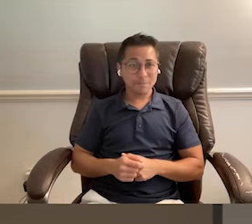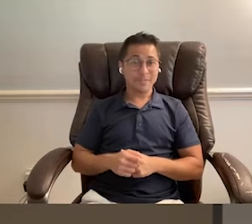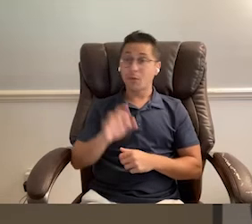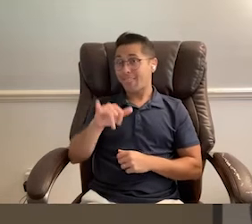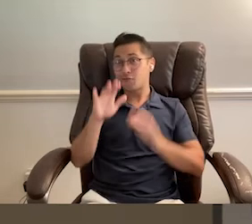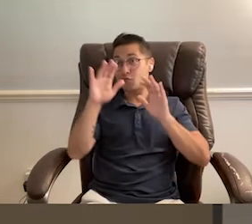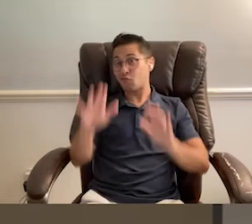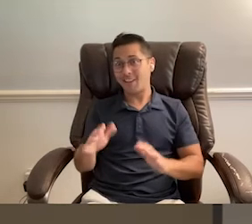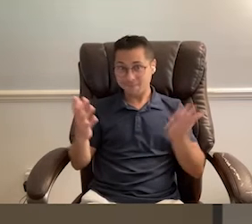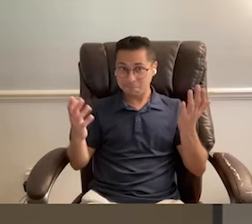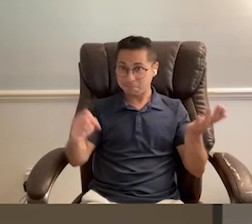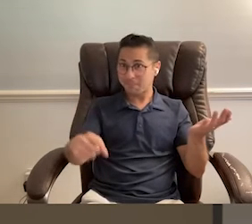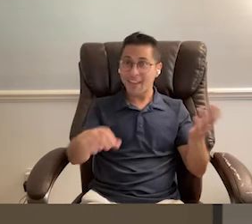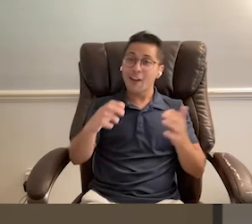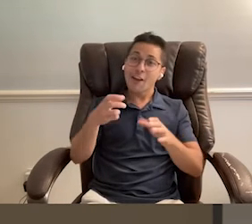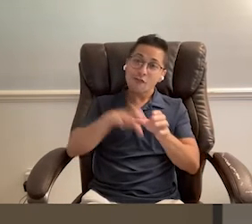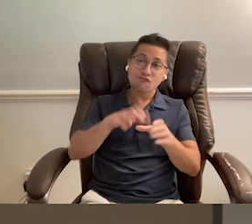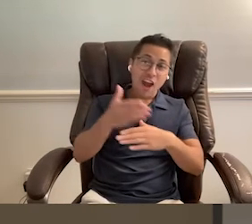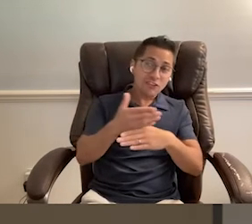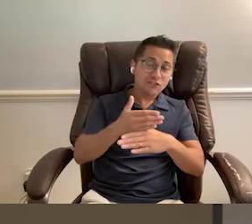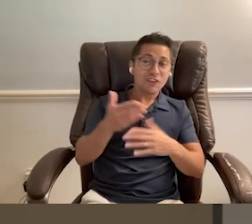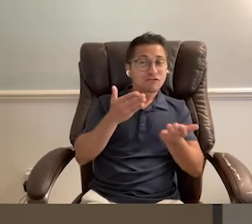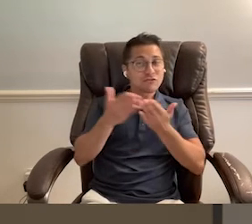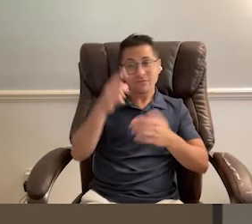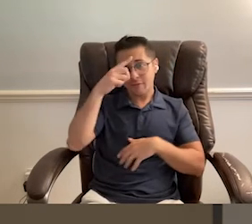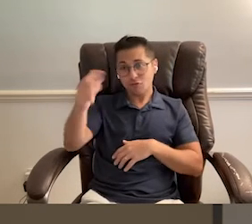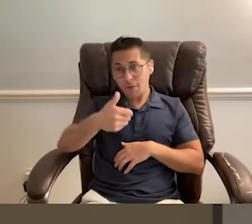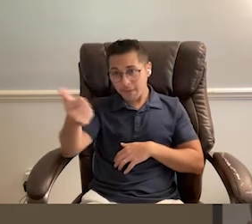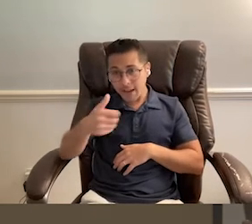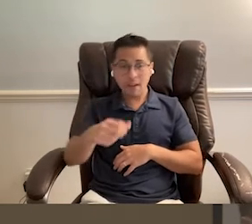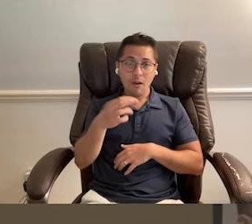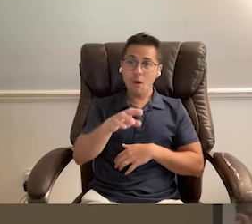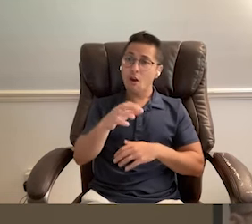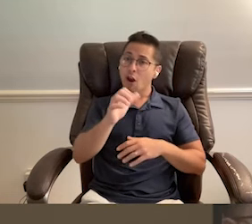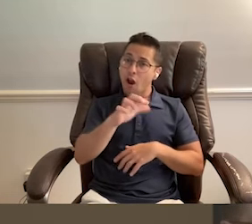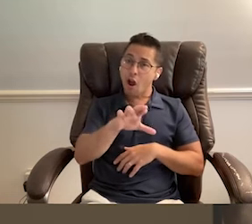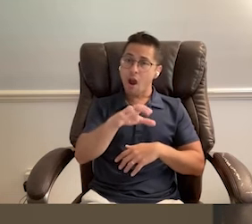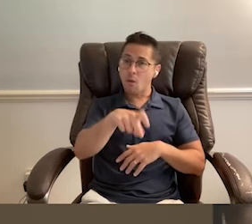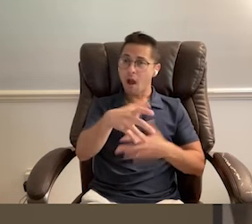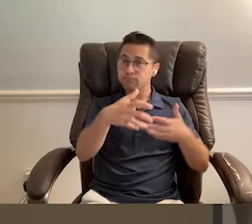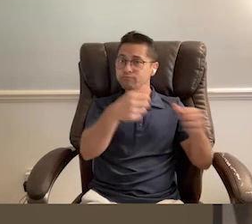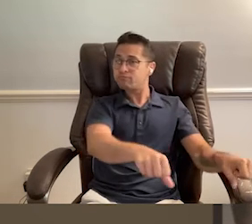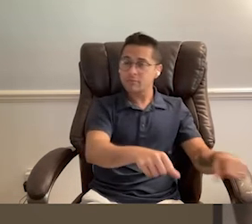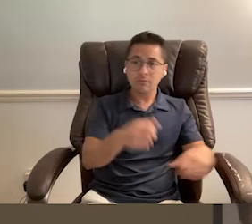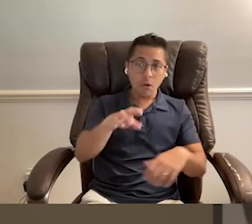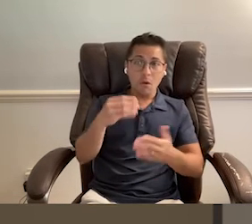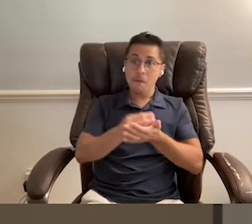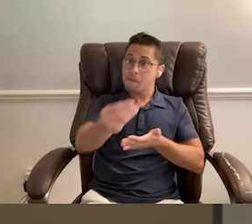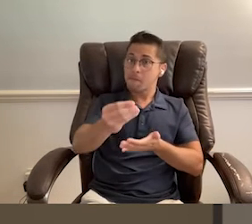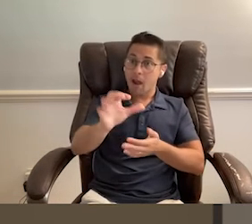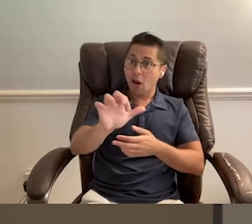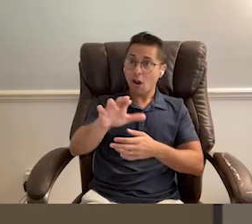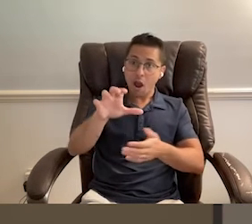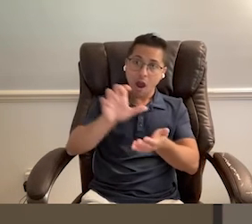yeah, ride-sharing services for transportation, or putting a down payment on a car, or buying a car outright with their able account. All those are